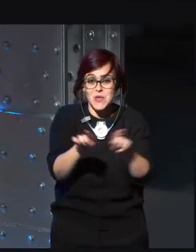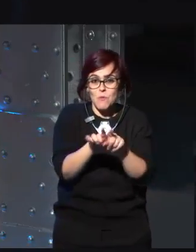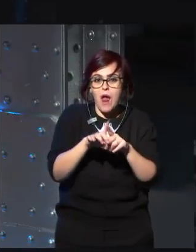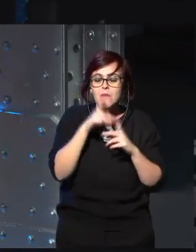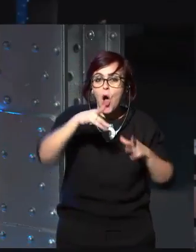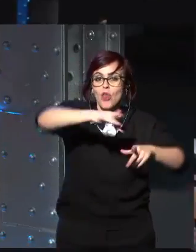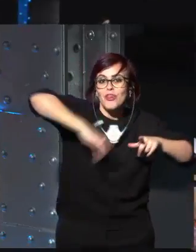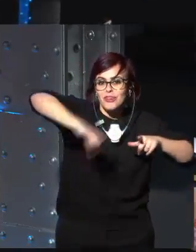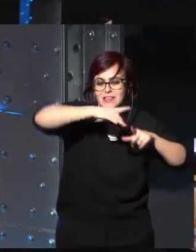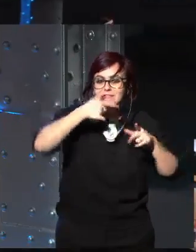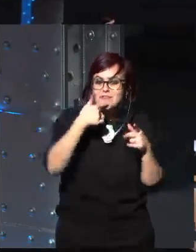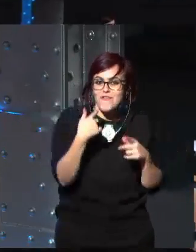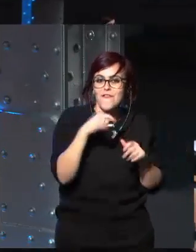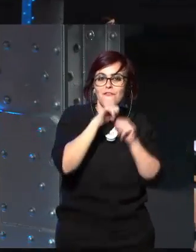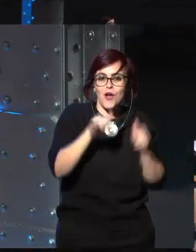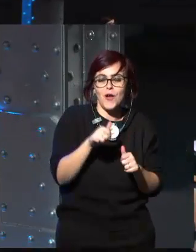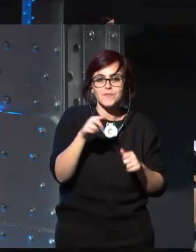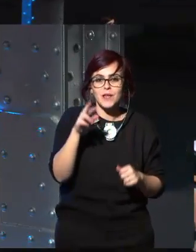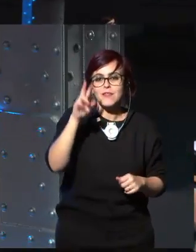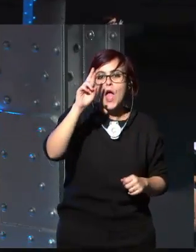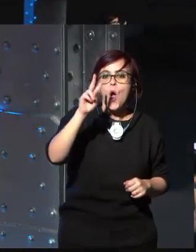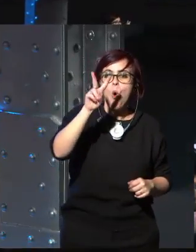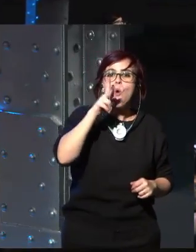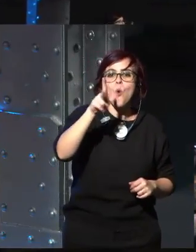Hubbard's voice will last forever. So it's a depressing